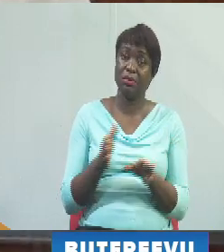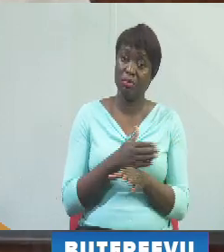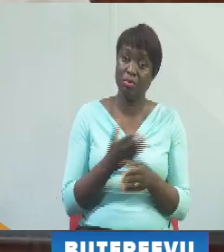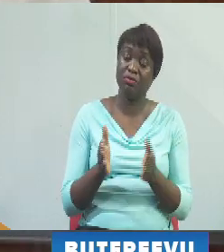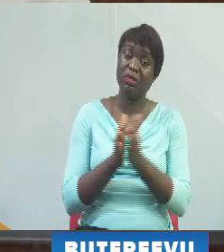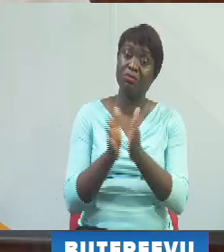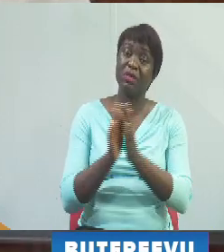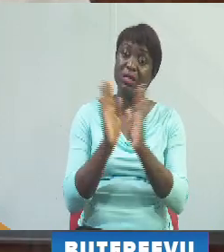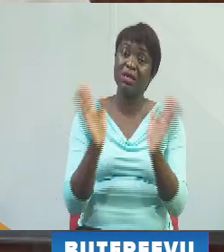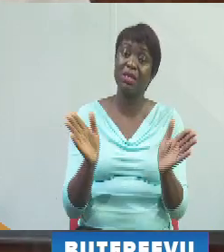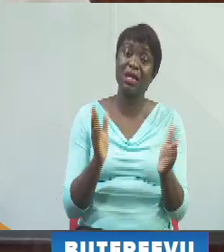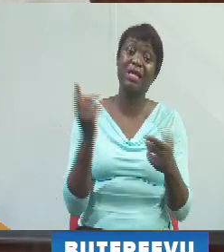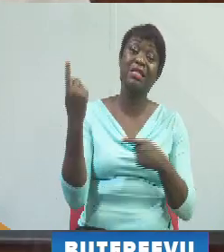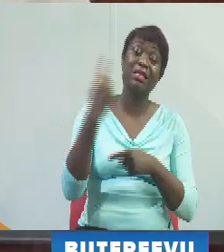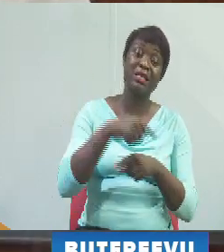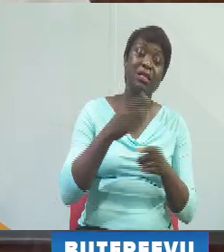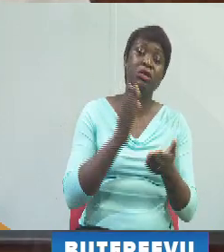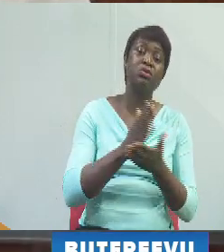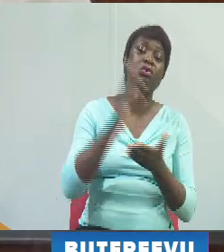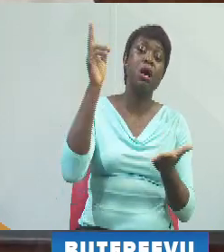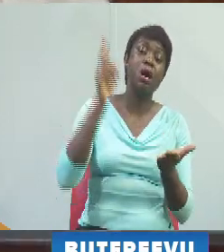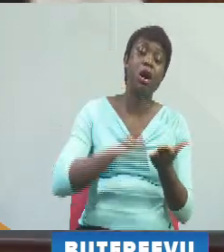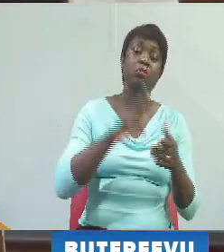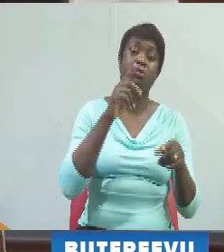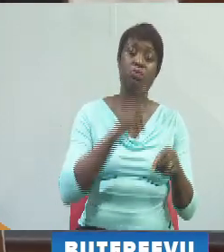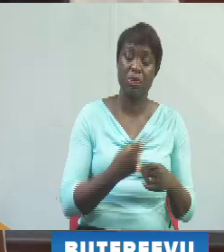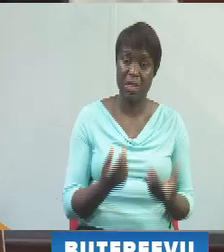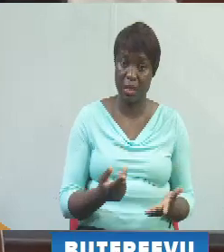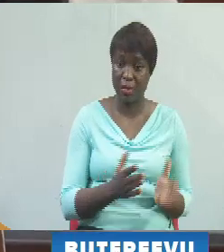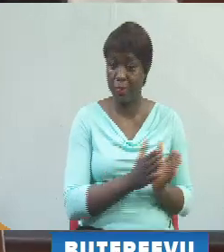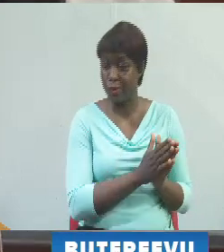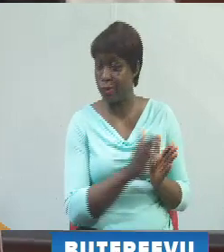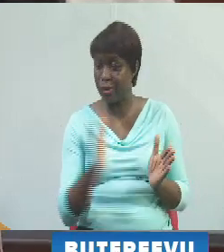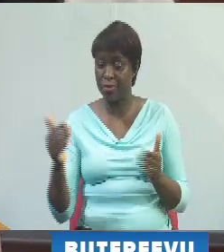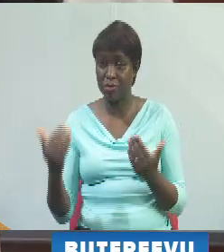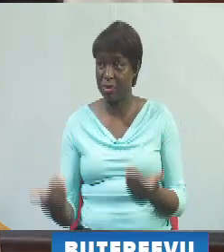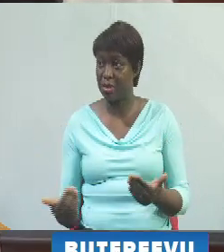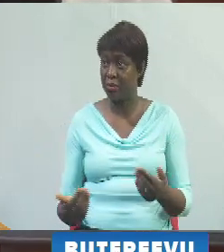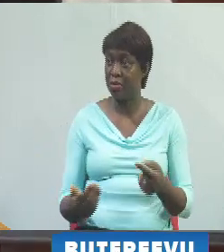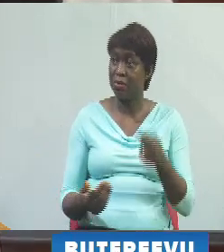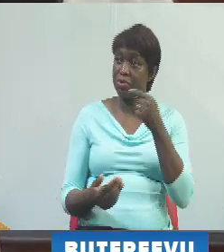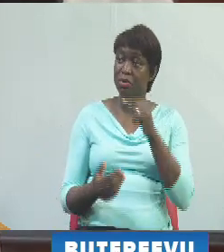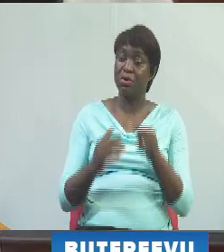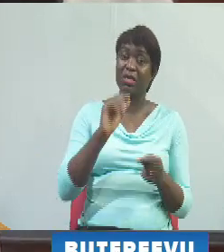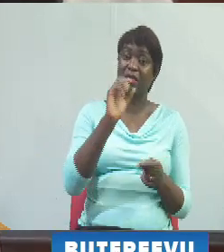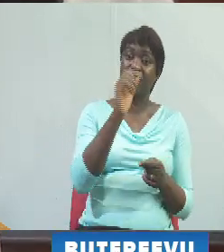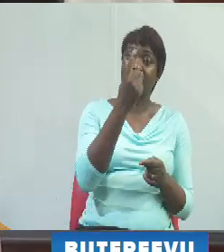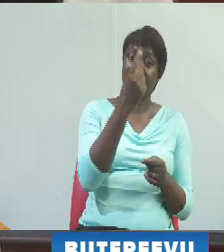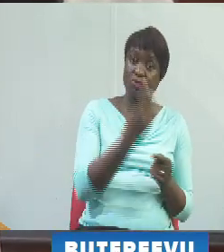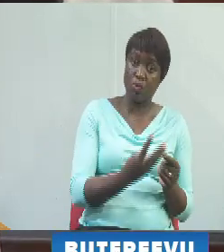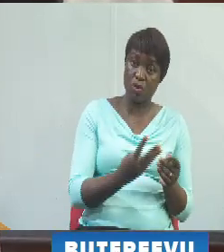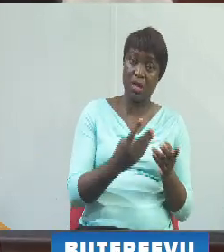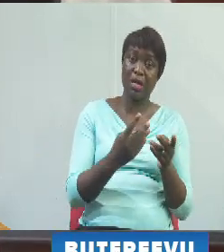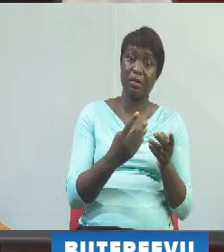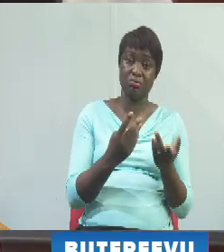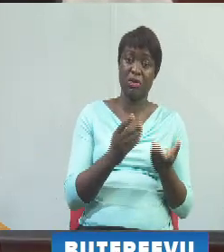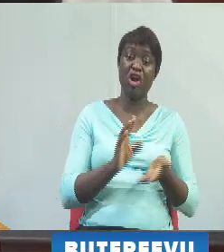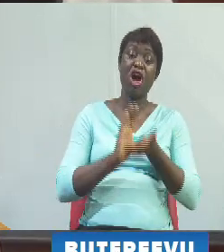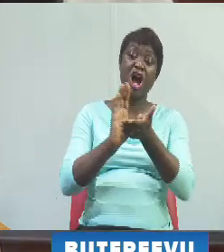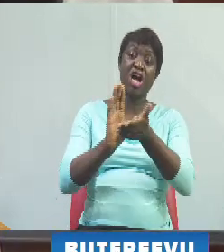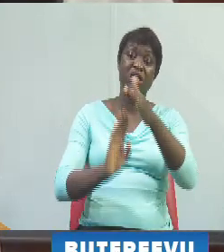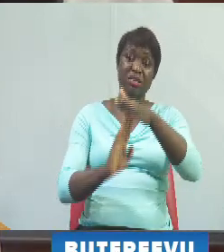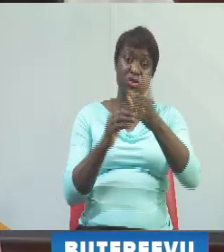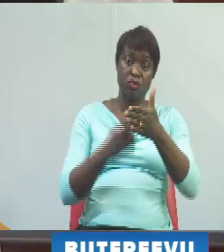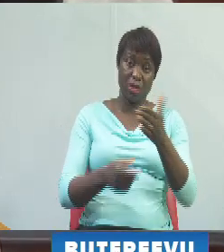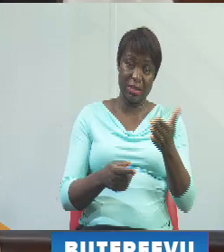actual dates of approval of warrants to date. In that table, you can see quarter one. The cash limit release date